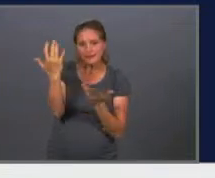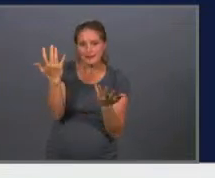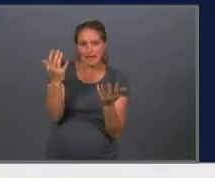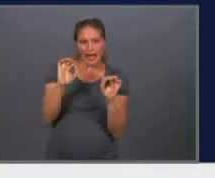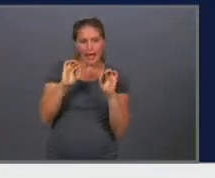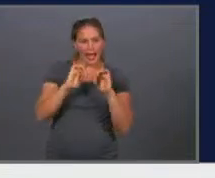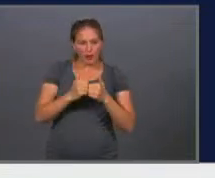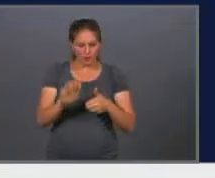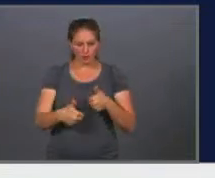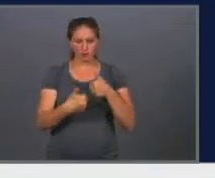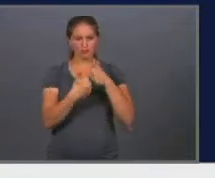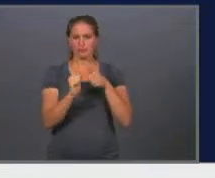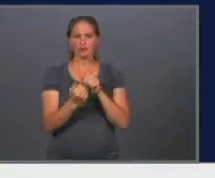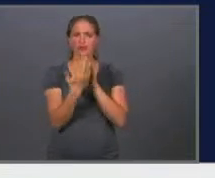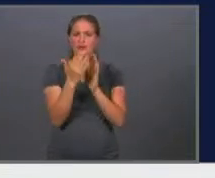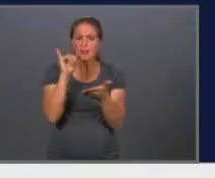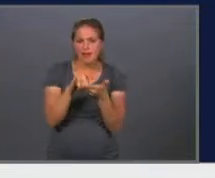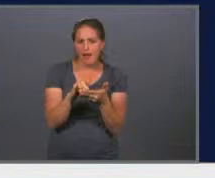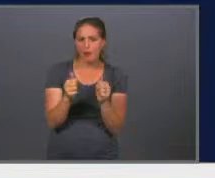that with your constituents?